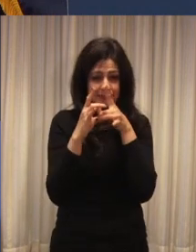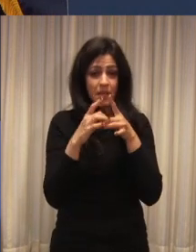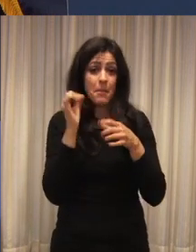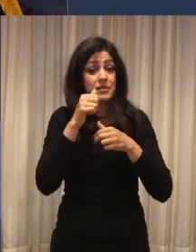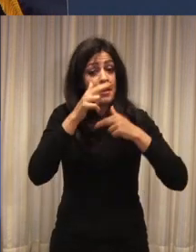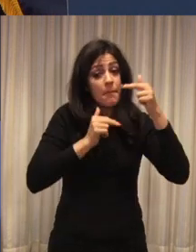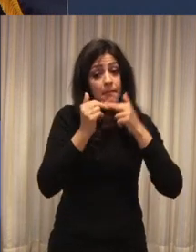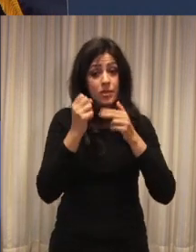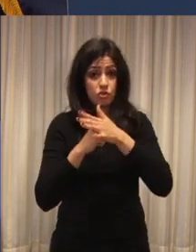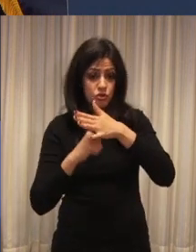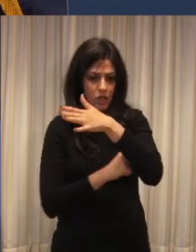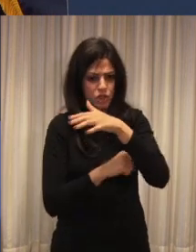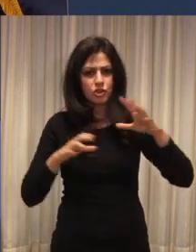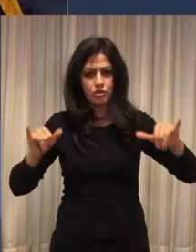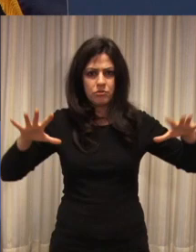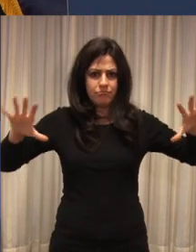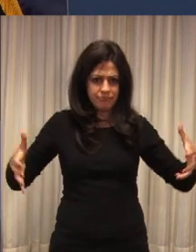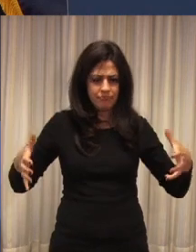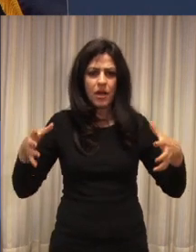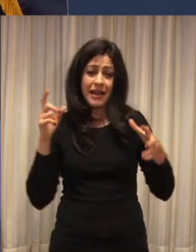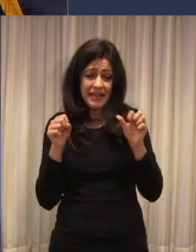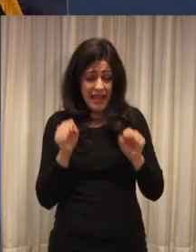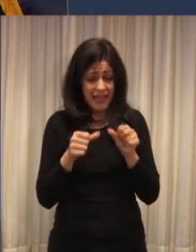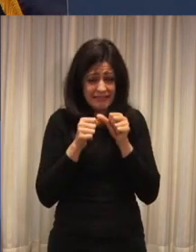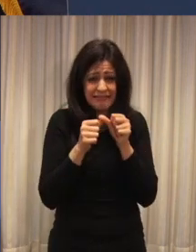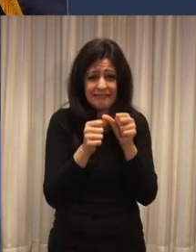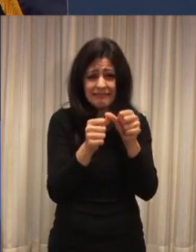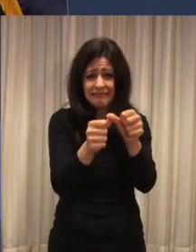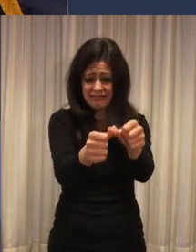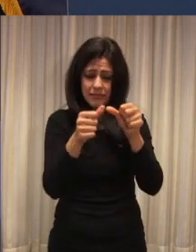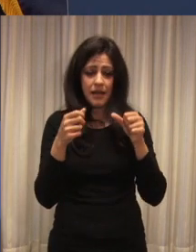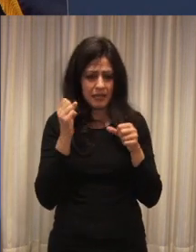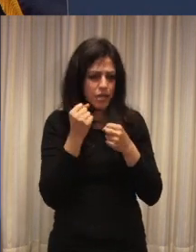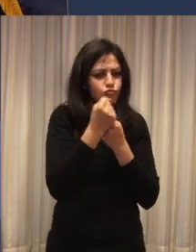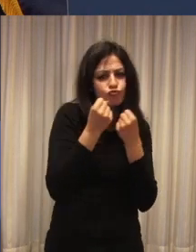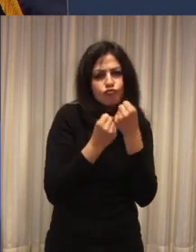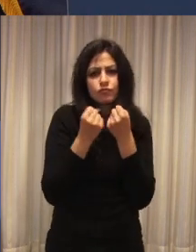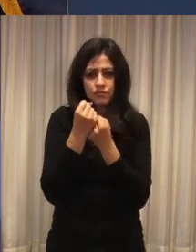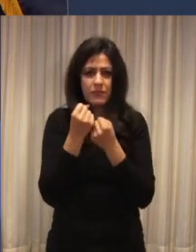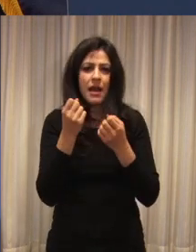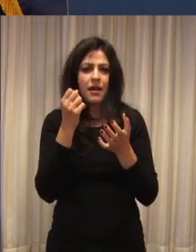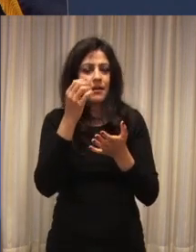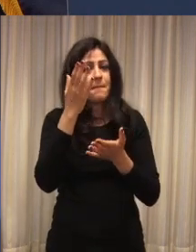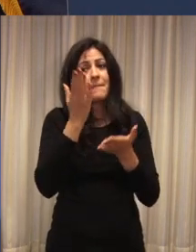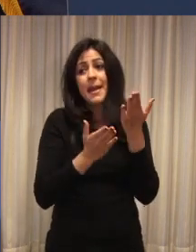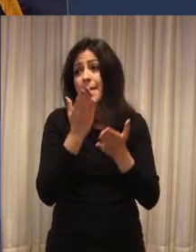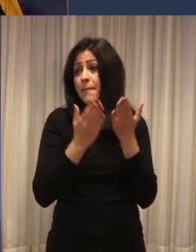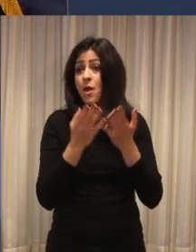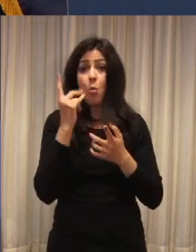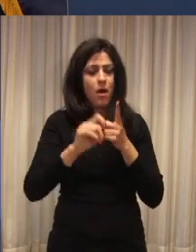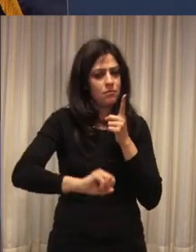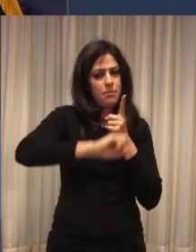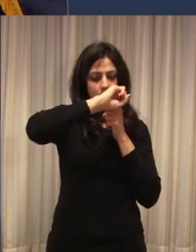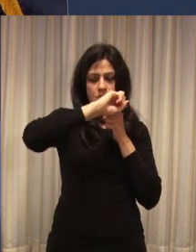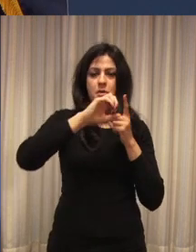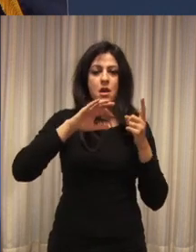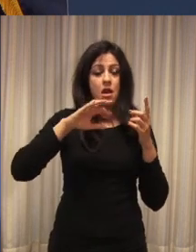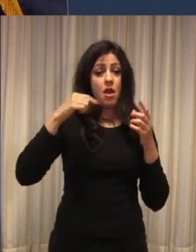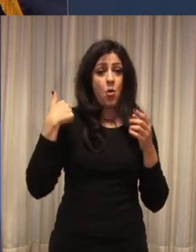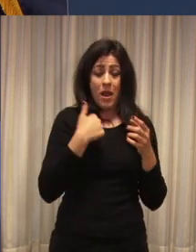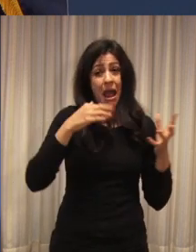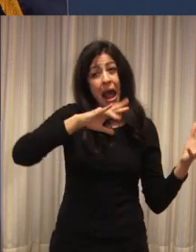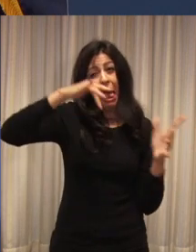that is sustainable, that's equitable, that's able to absorb a hit here or a hit there and not